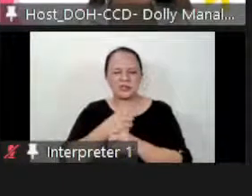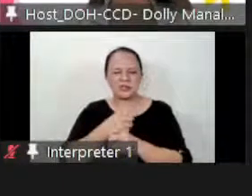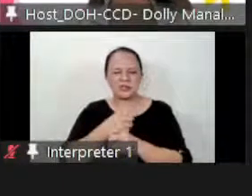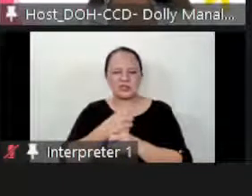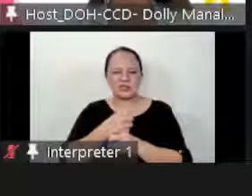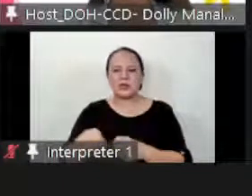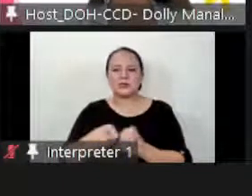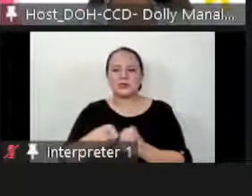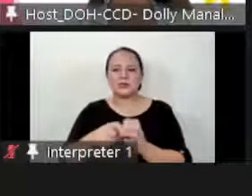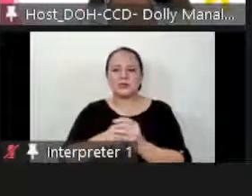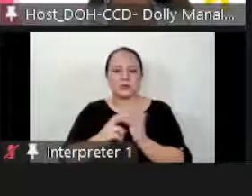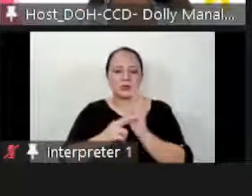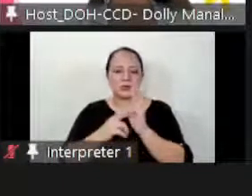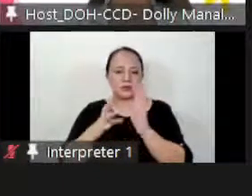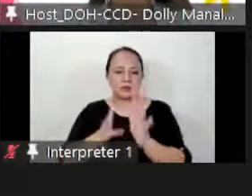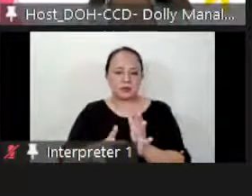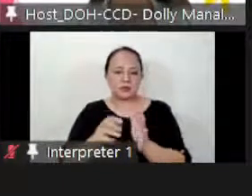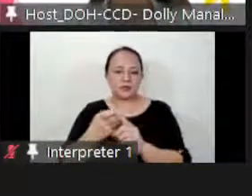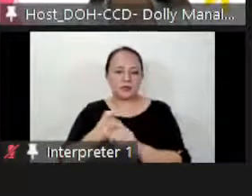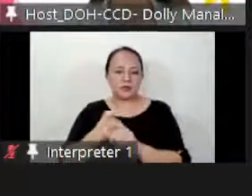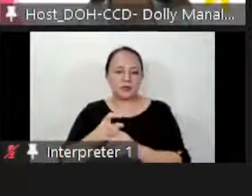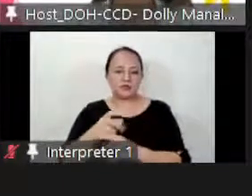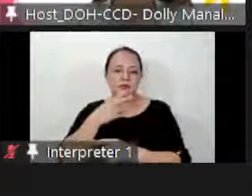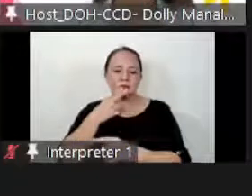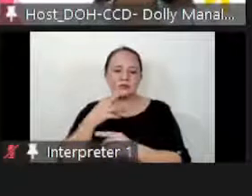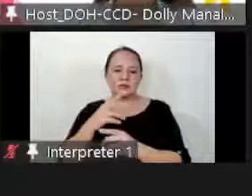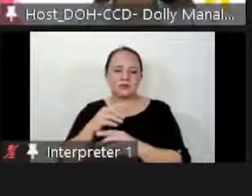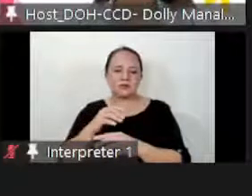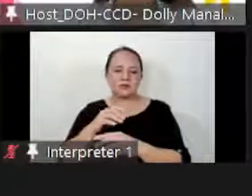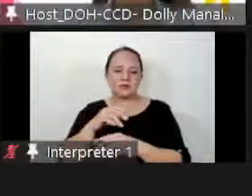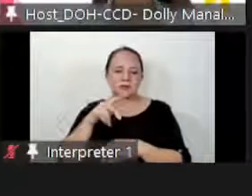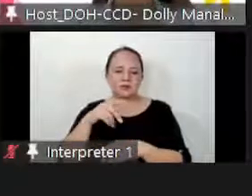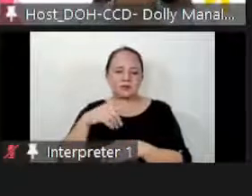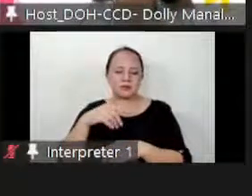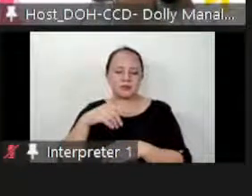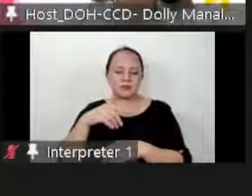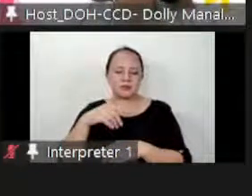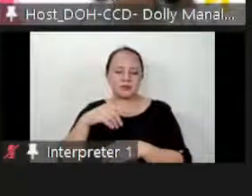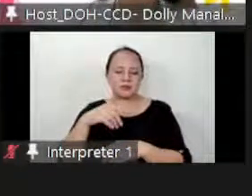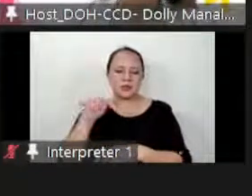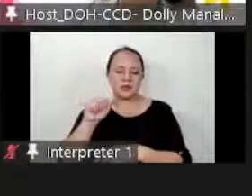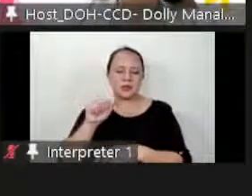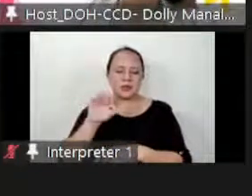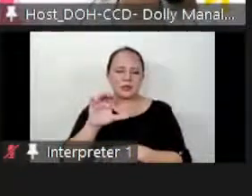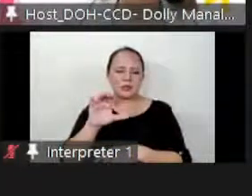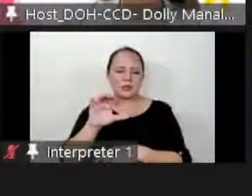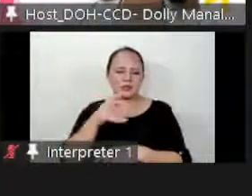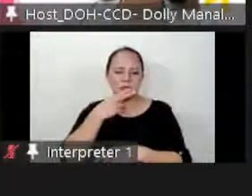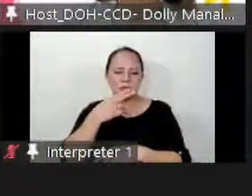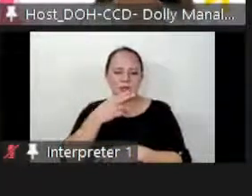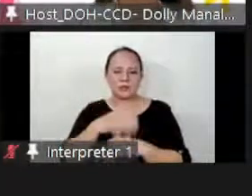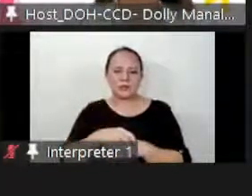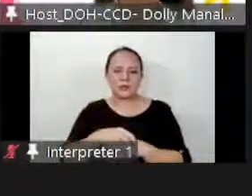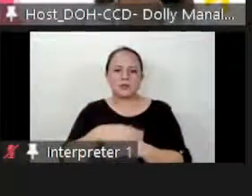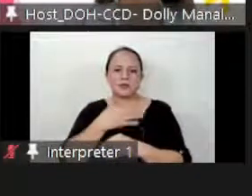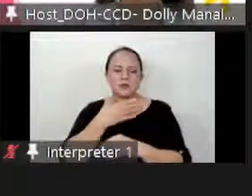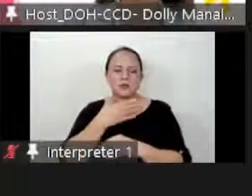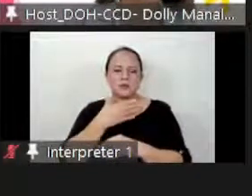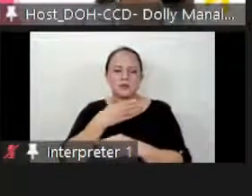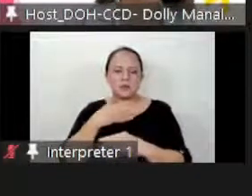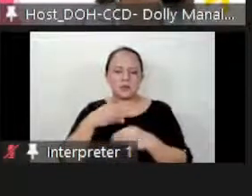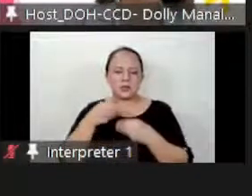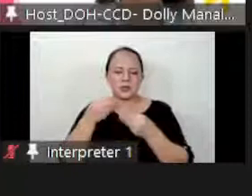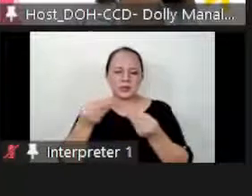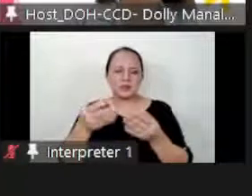a representative from the tobacco industry among members of the IAC Tobacco, which is vested with